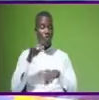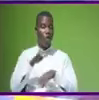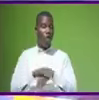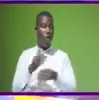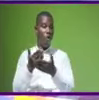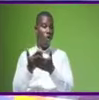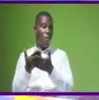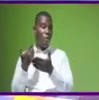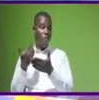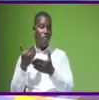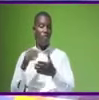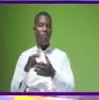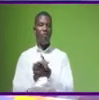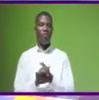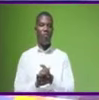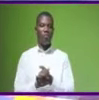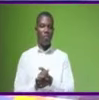chopin.